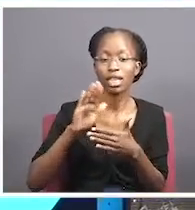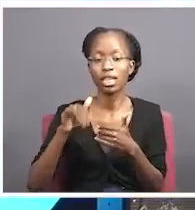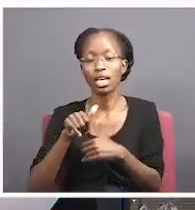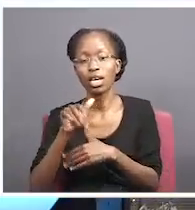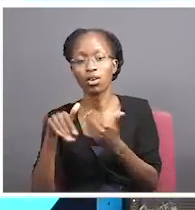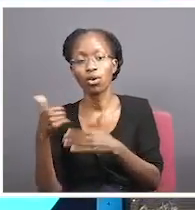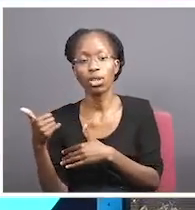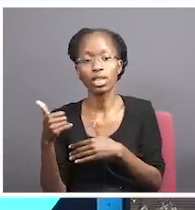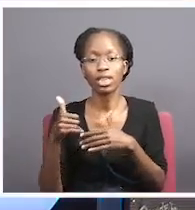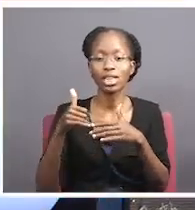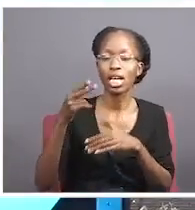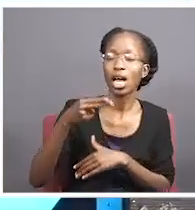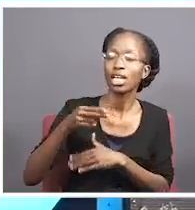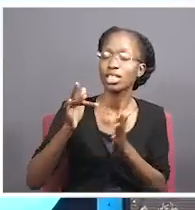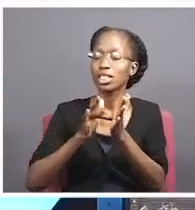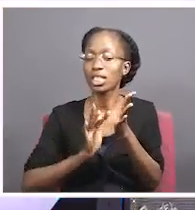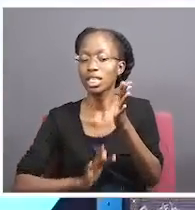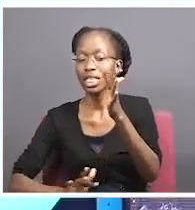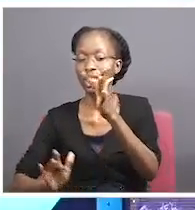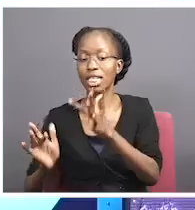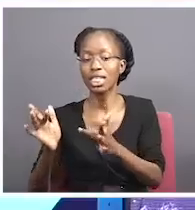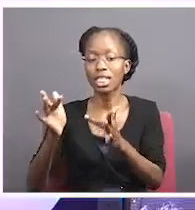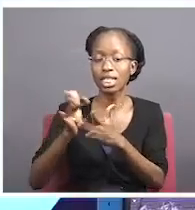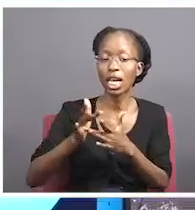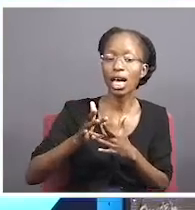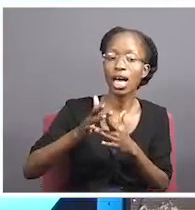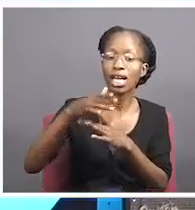Jesus. You are higher than the name. Your name.